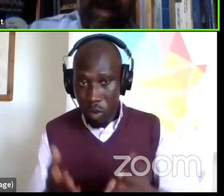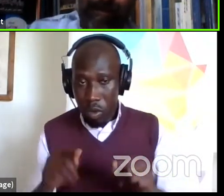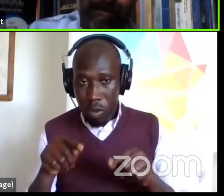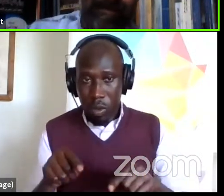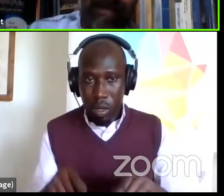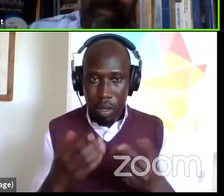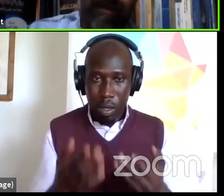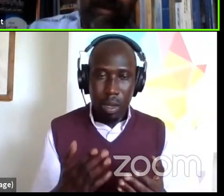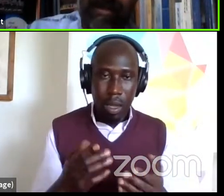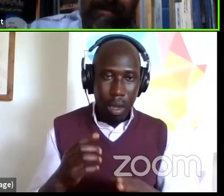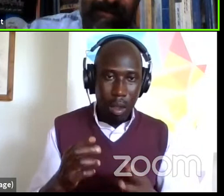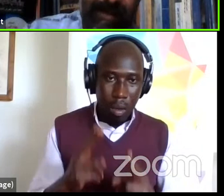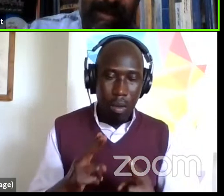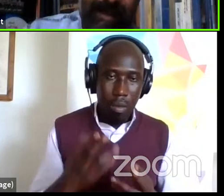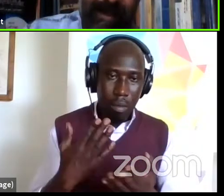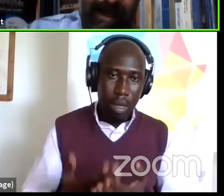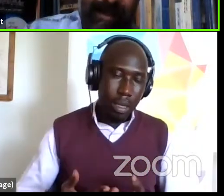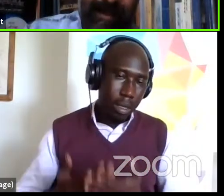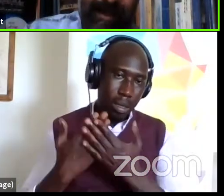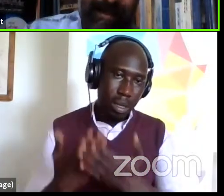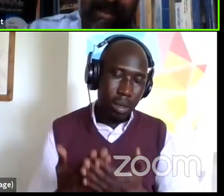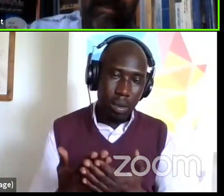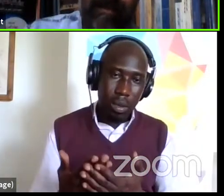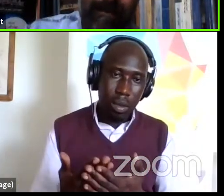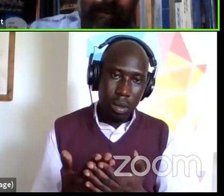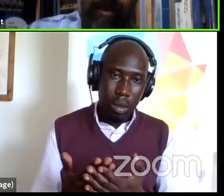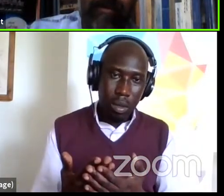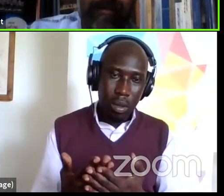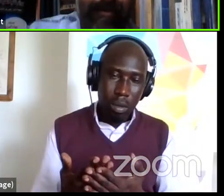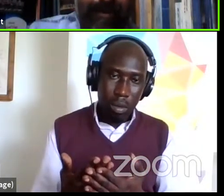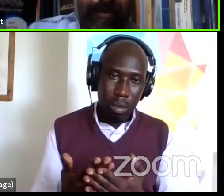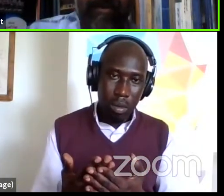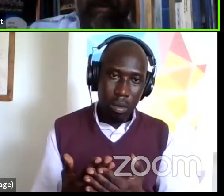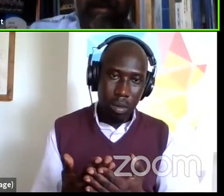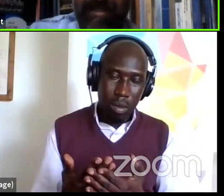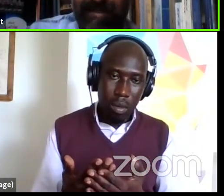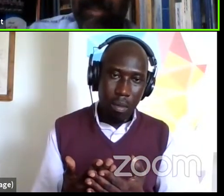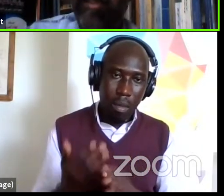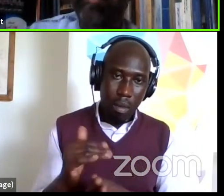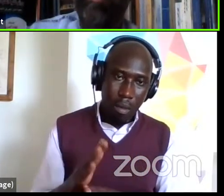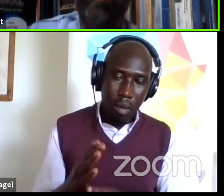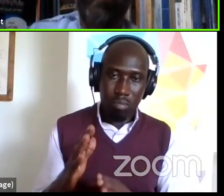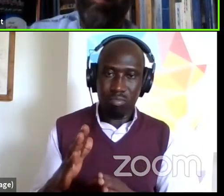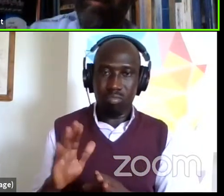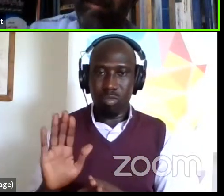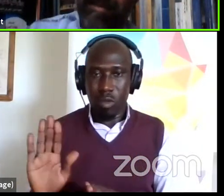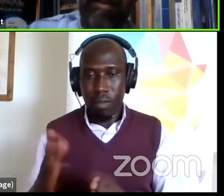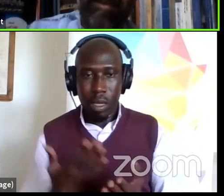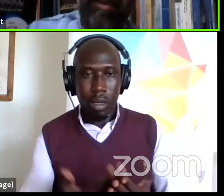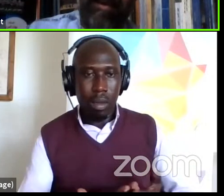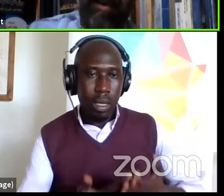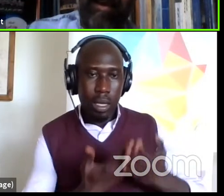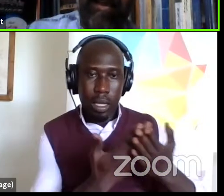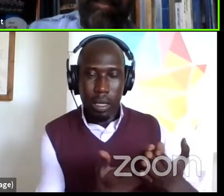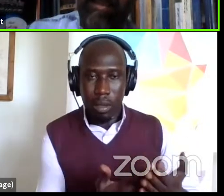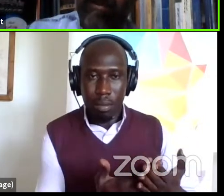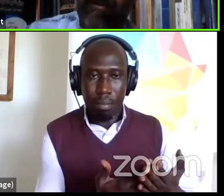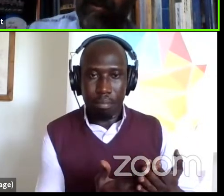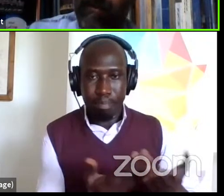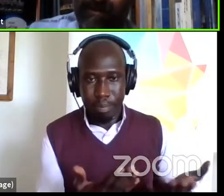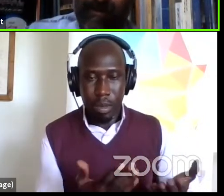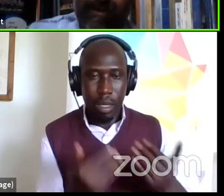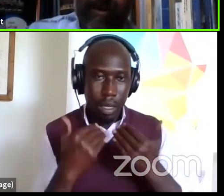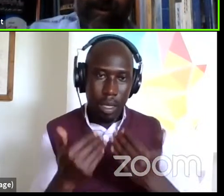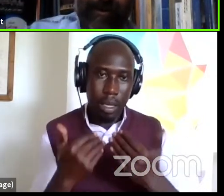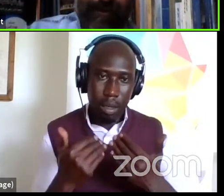presentations, from my I learn more and more from your presentation, and thank